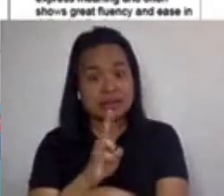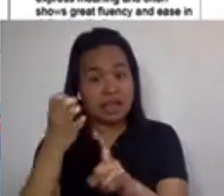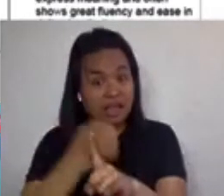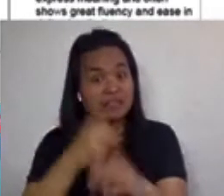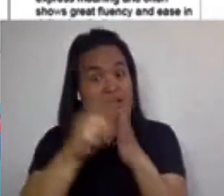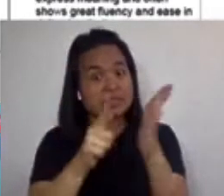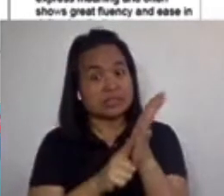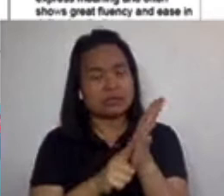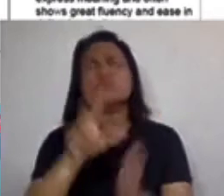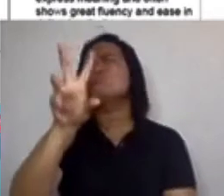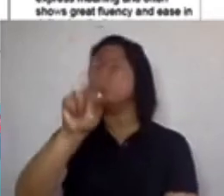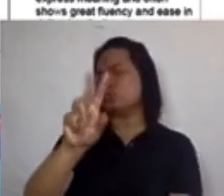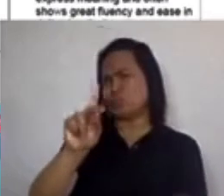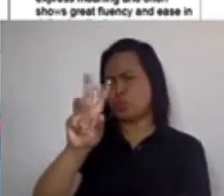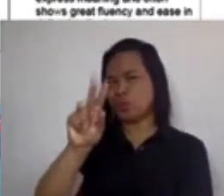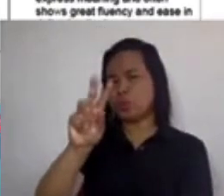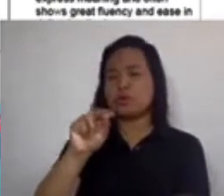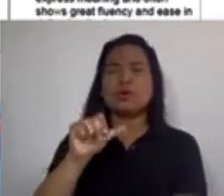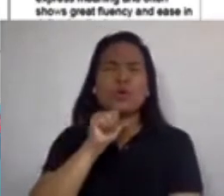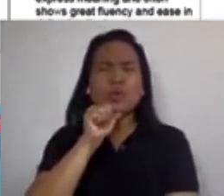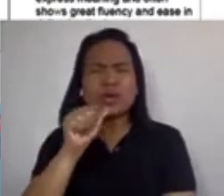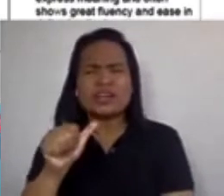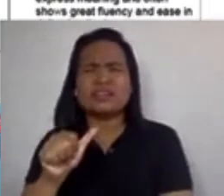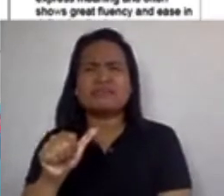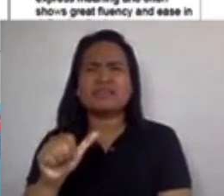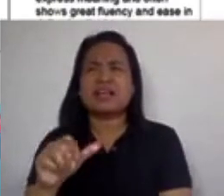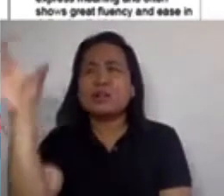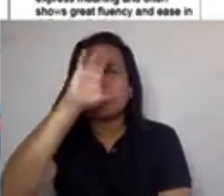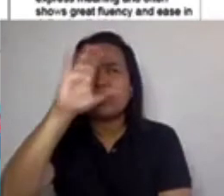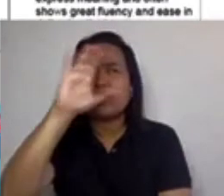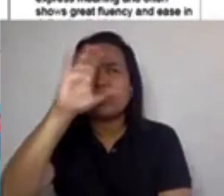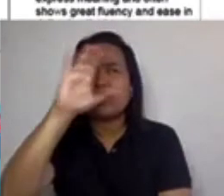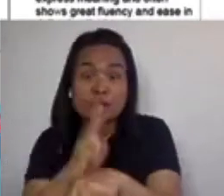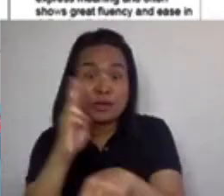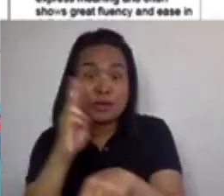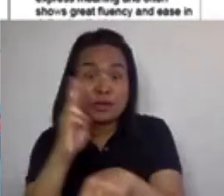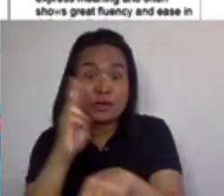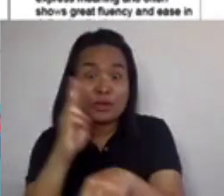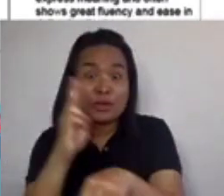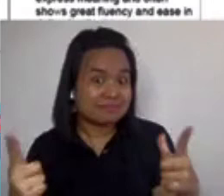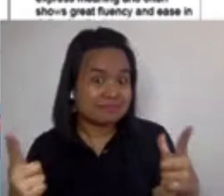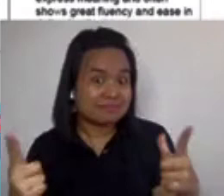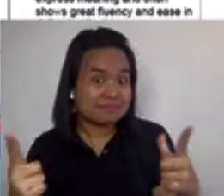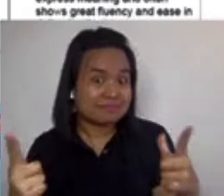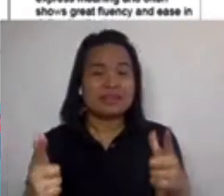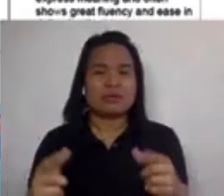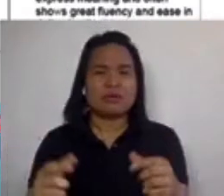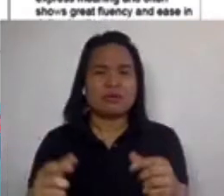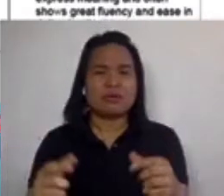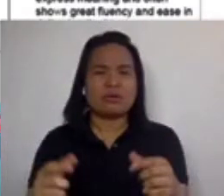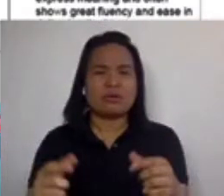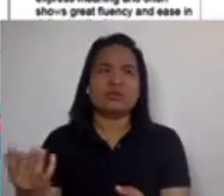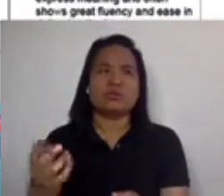We are not looking at the quantity of languages you know or the languages that you speak whenever you do classroom